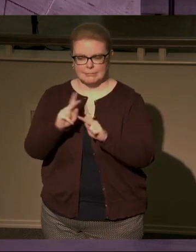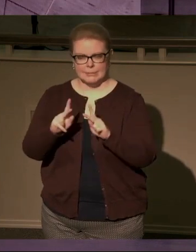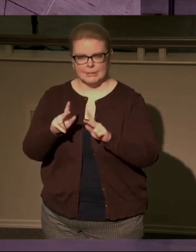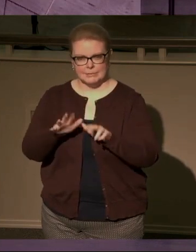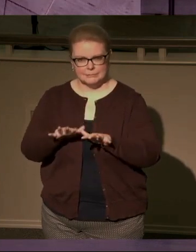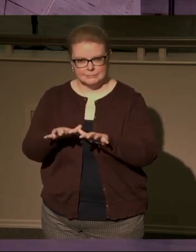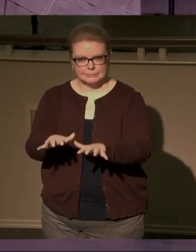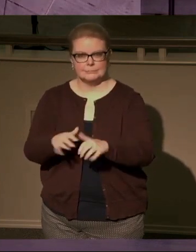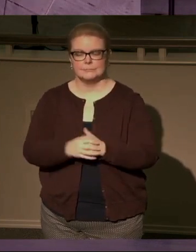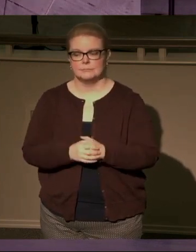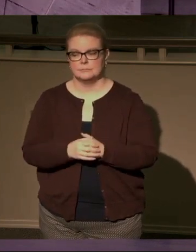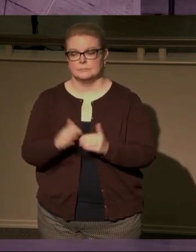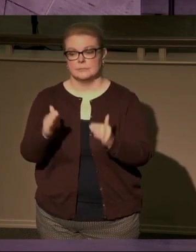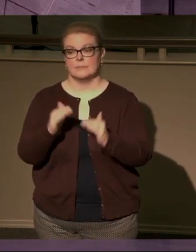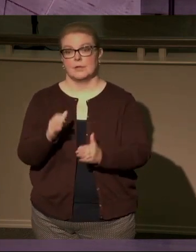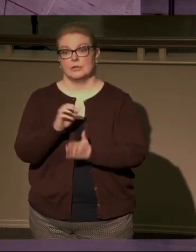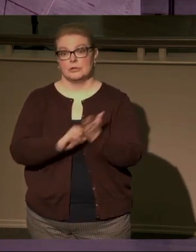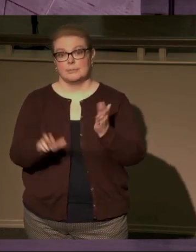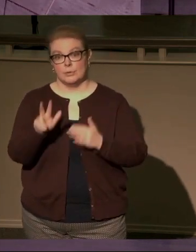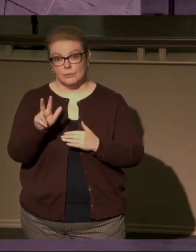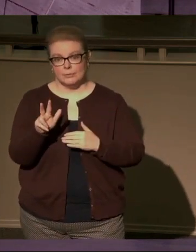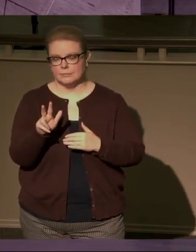And chapter 3 comes around. And